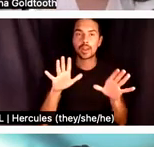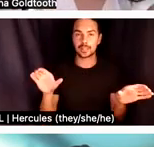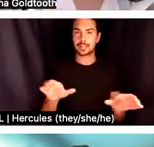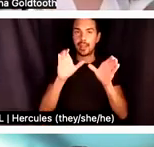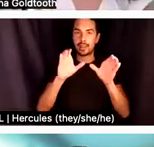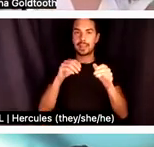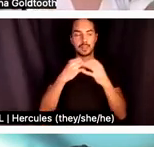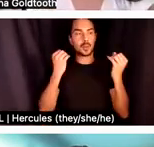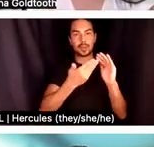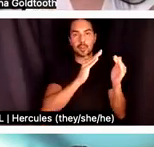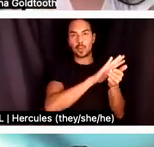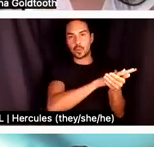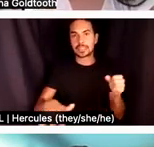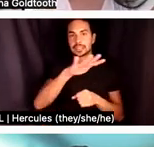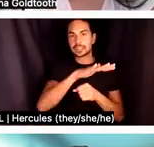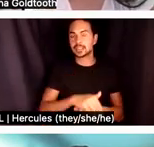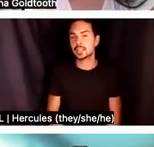many communities. So